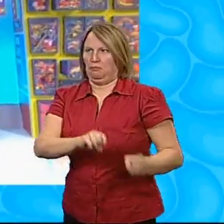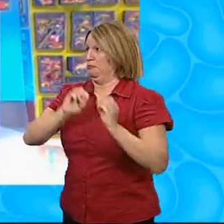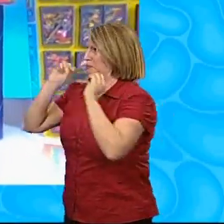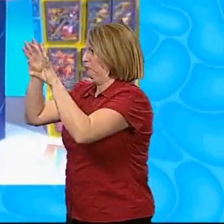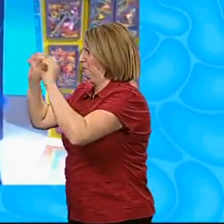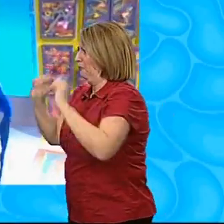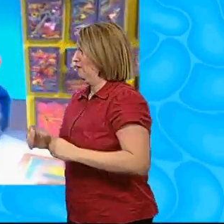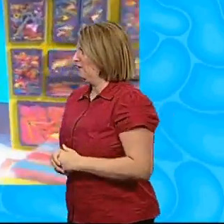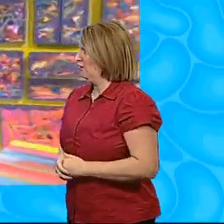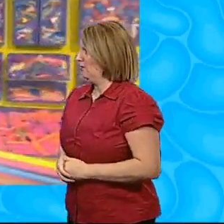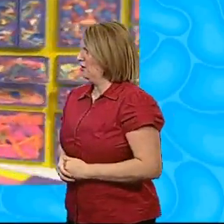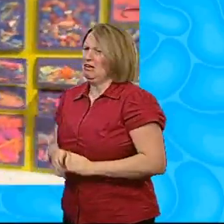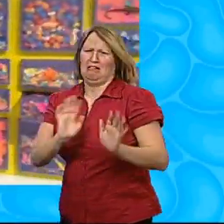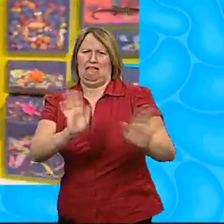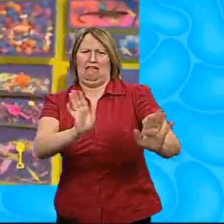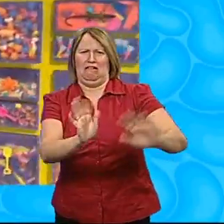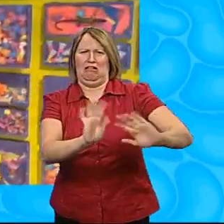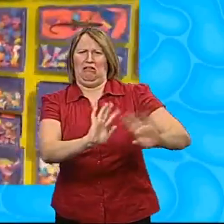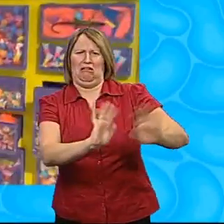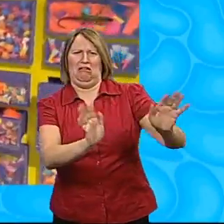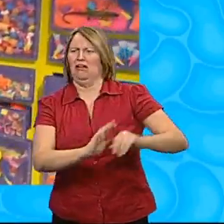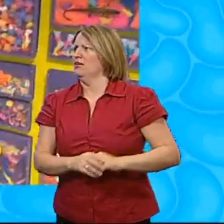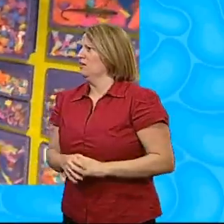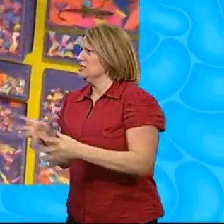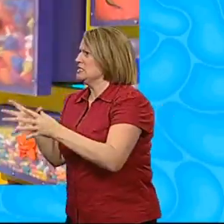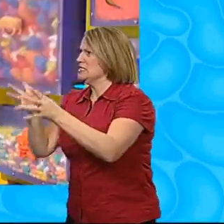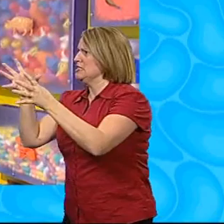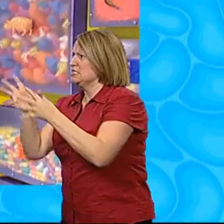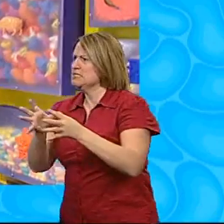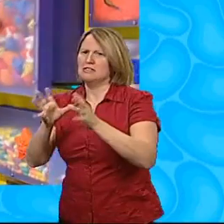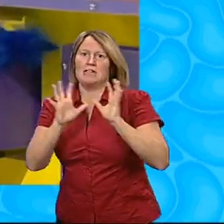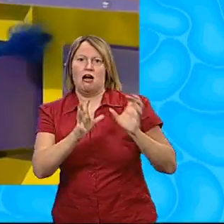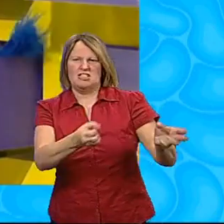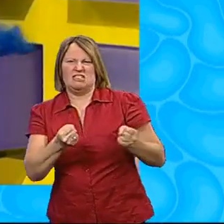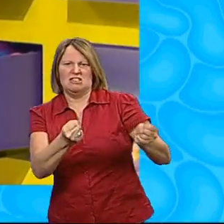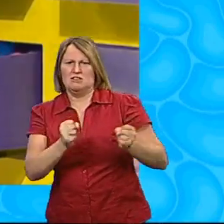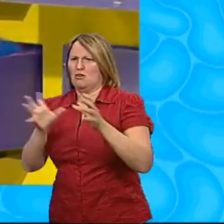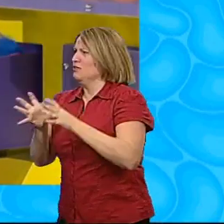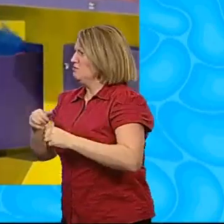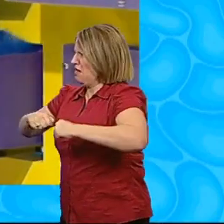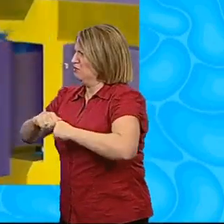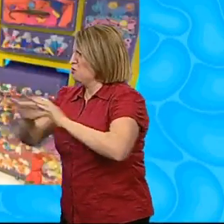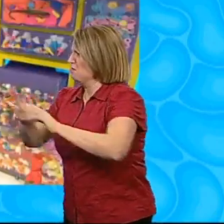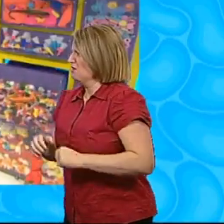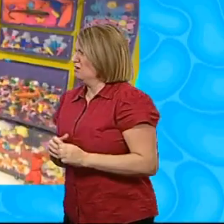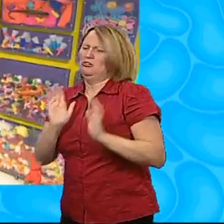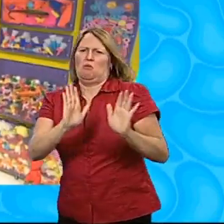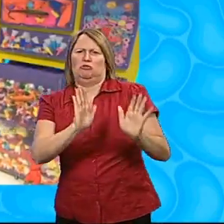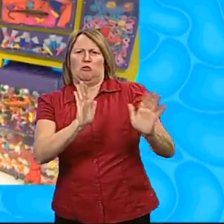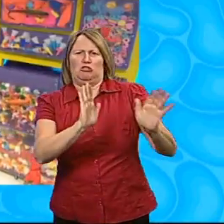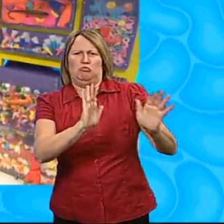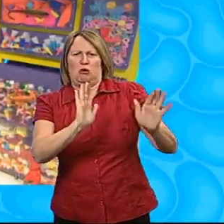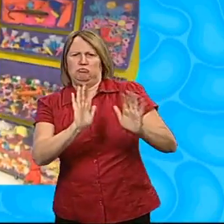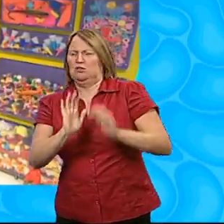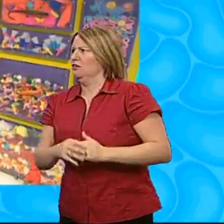somewhere. Stop it. Stop it. Come here, you. Right, in you get. There's plenty of room. In you get. Now, will you all